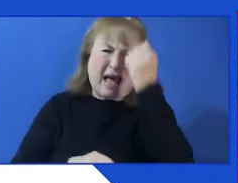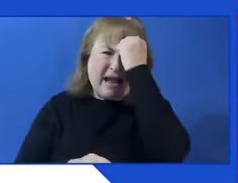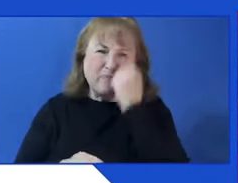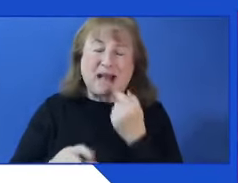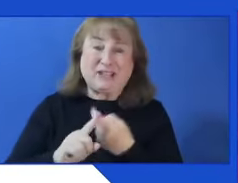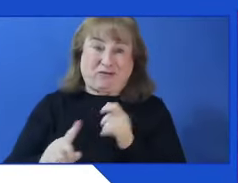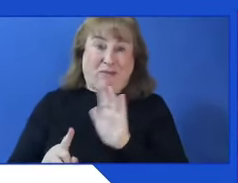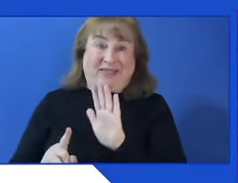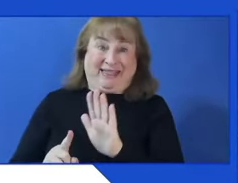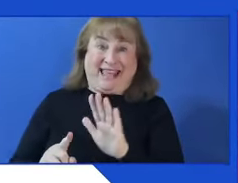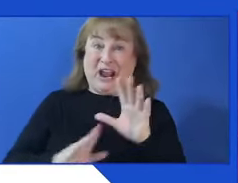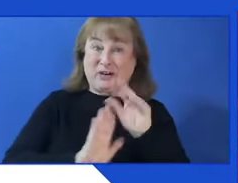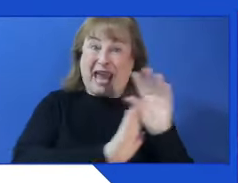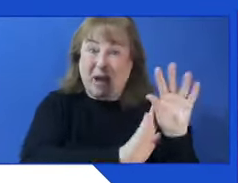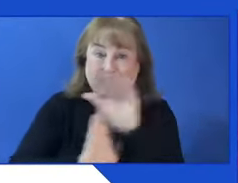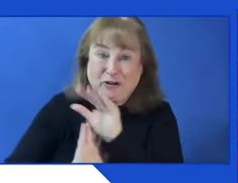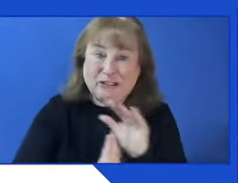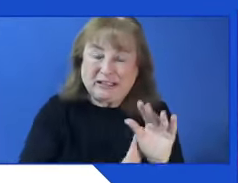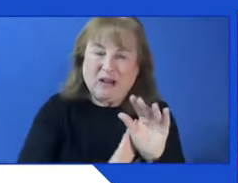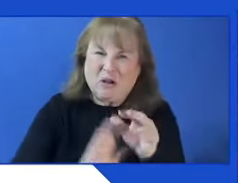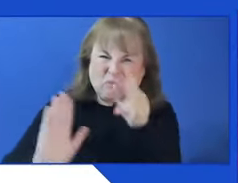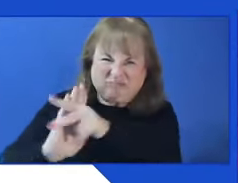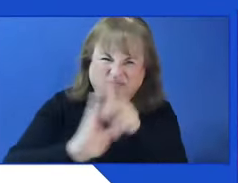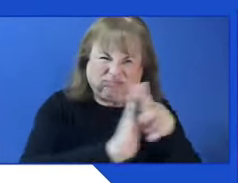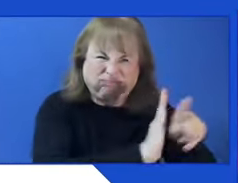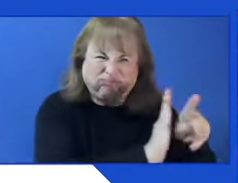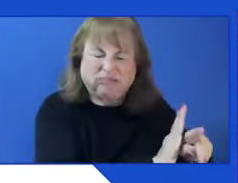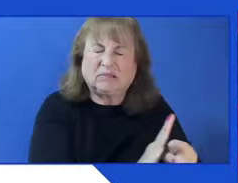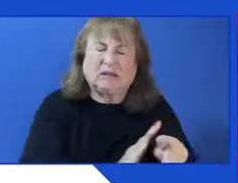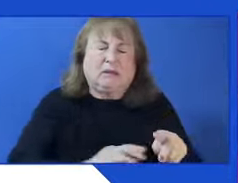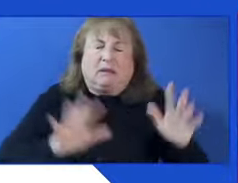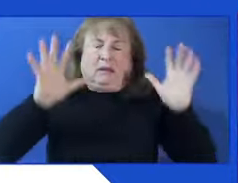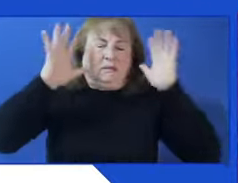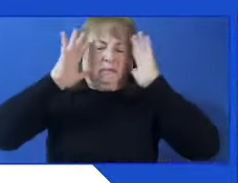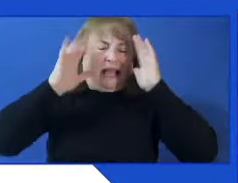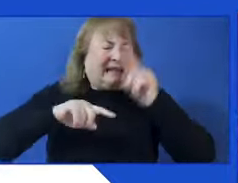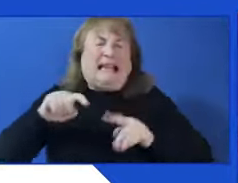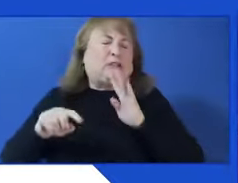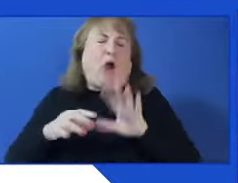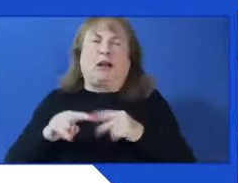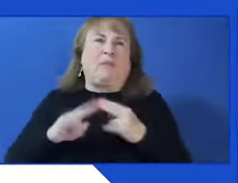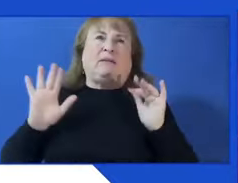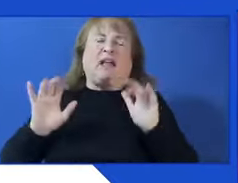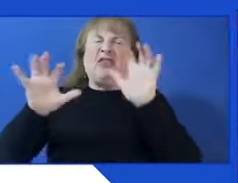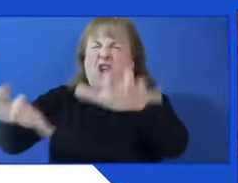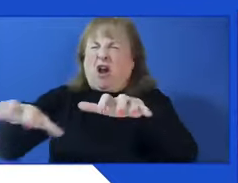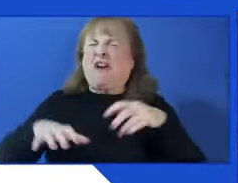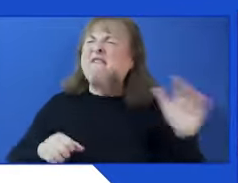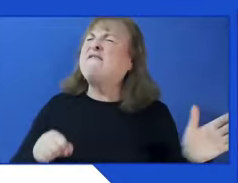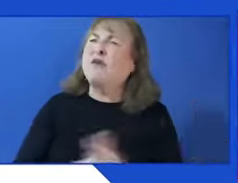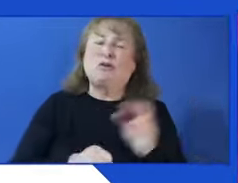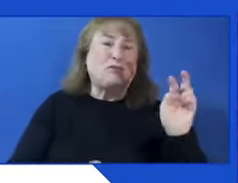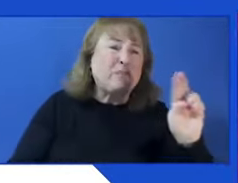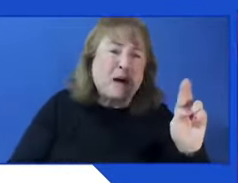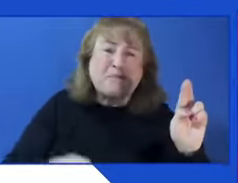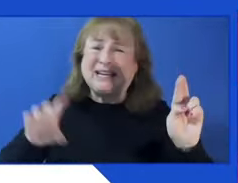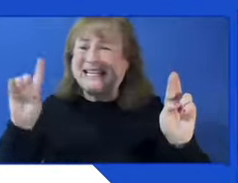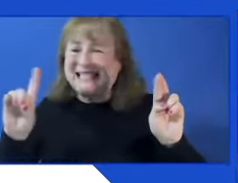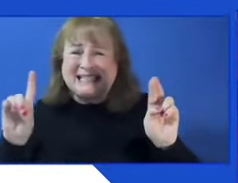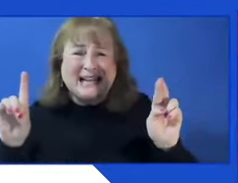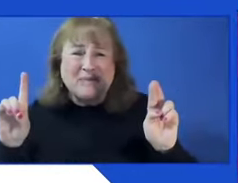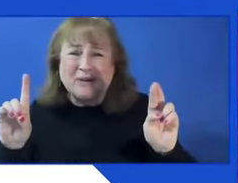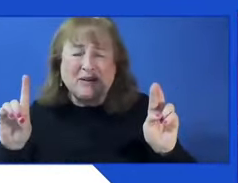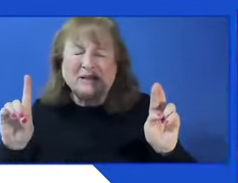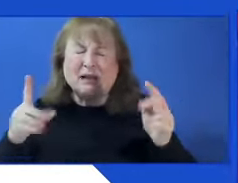own cameras as they committed the assault. It's unspeakable. The auditorium was full of Republicans and Democrats in the House, and